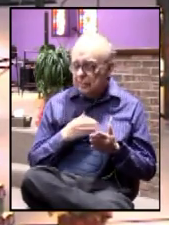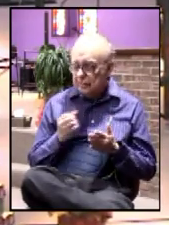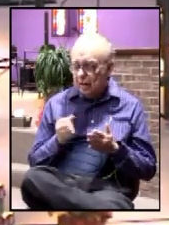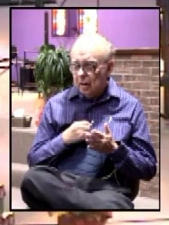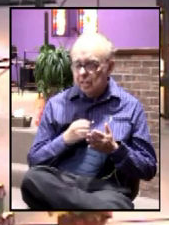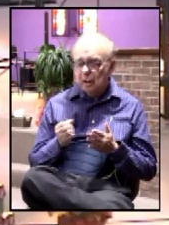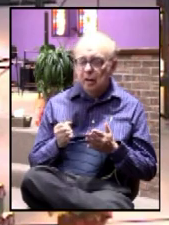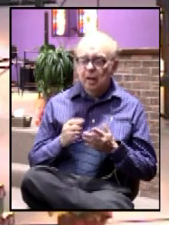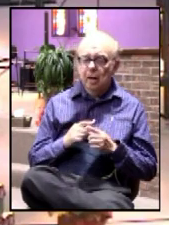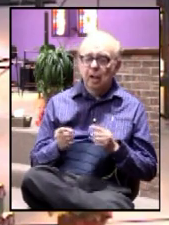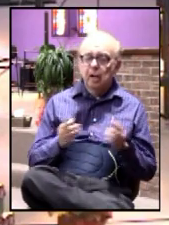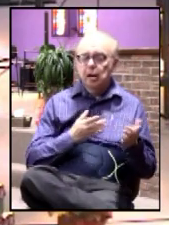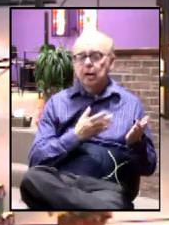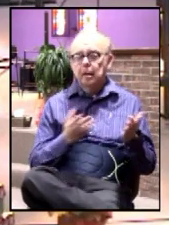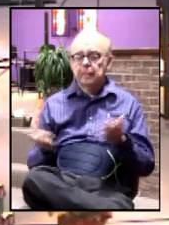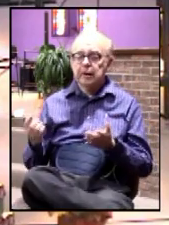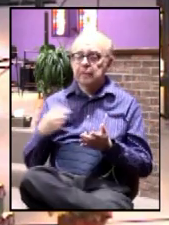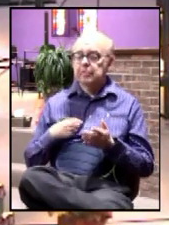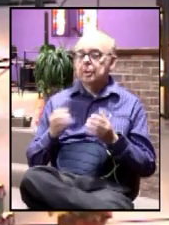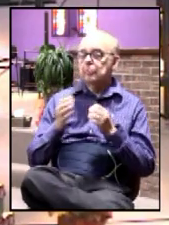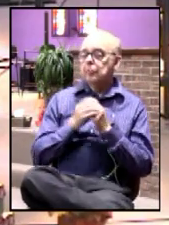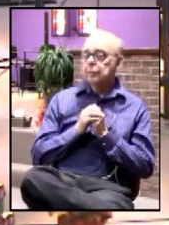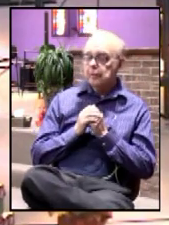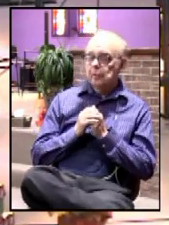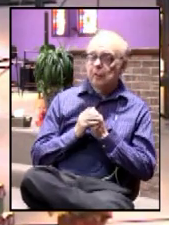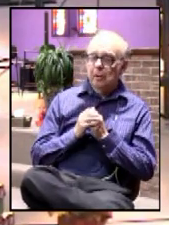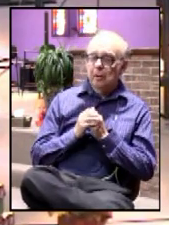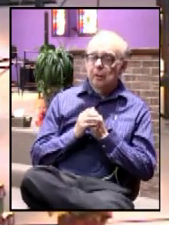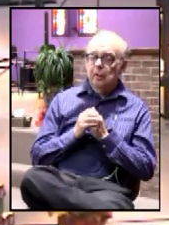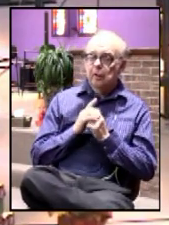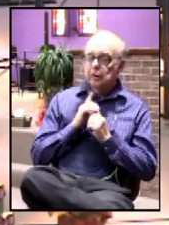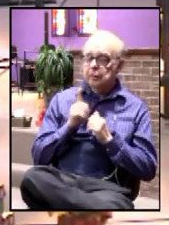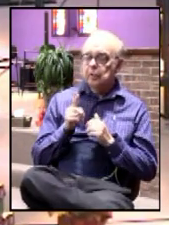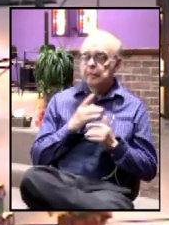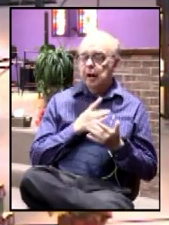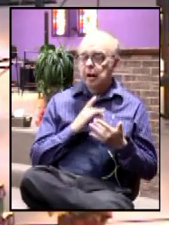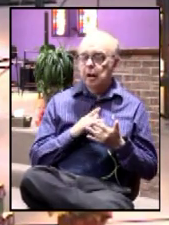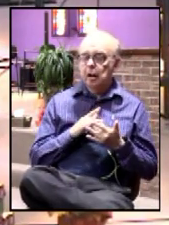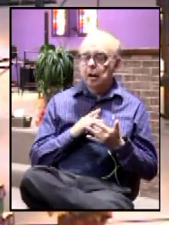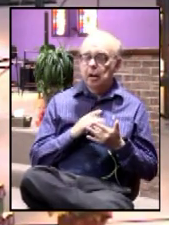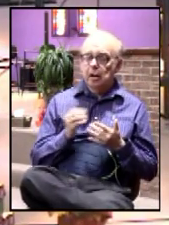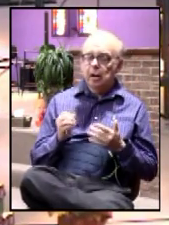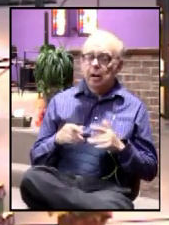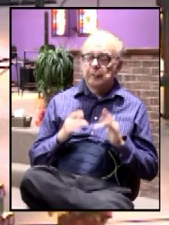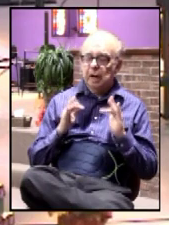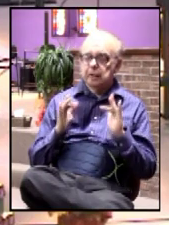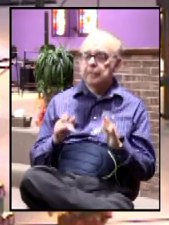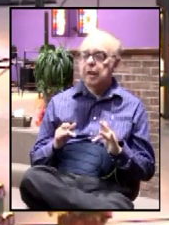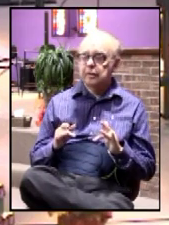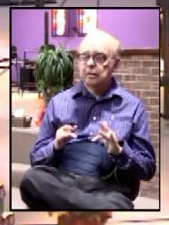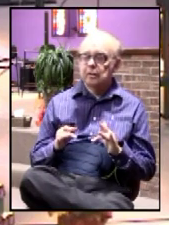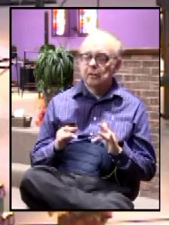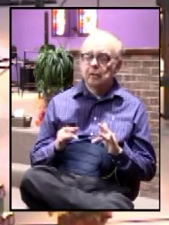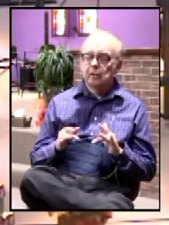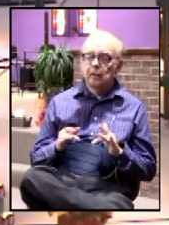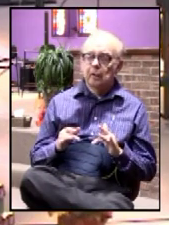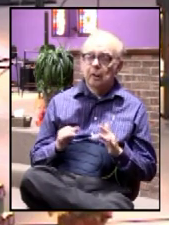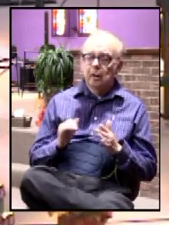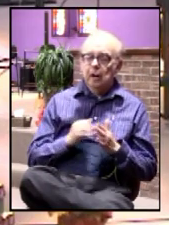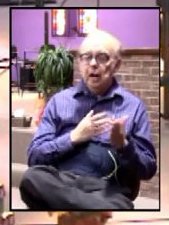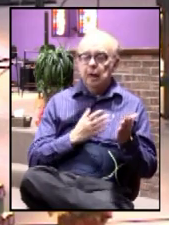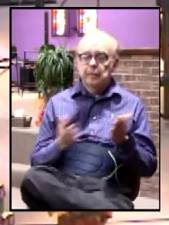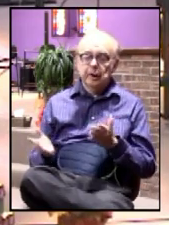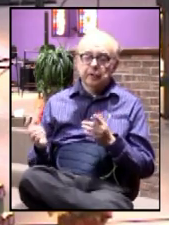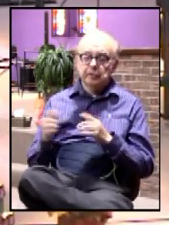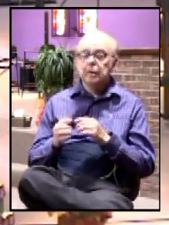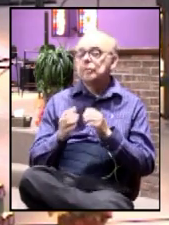song that brings me to worship. It is my heart and my compassion that